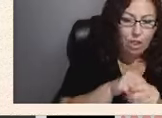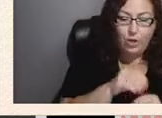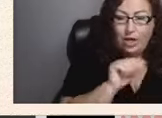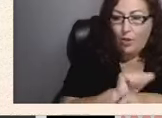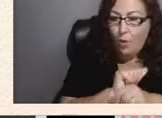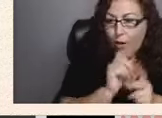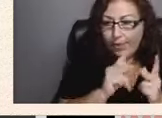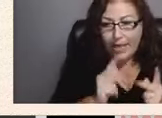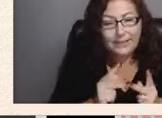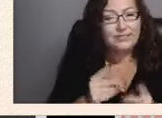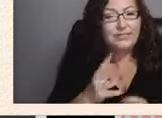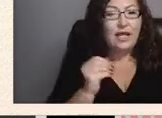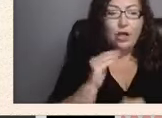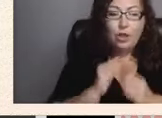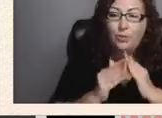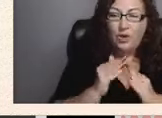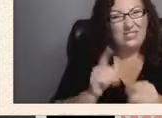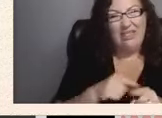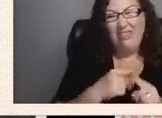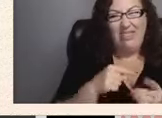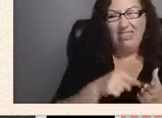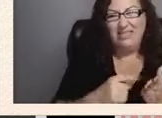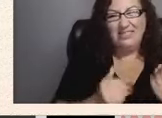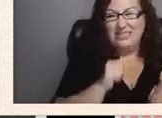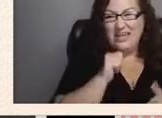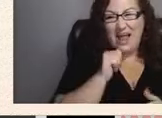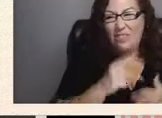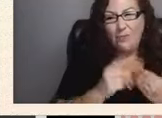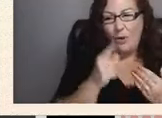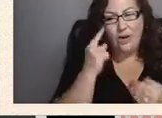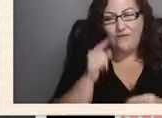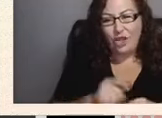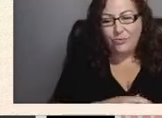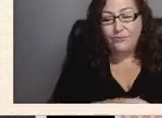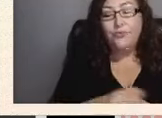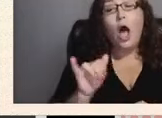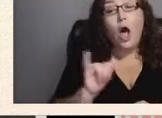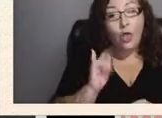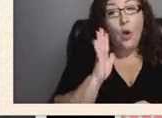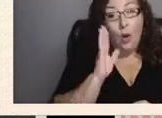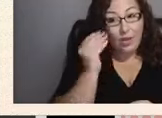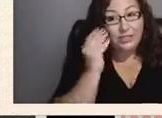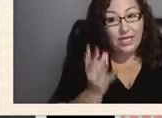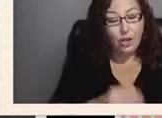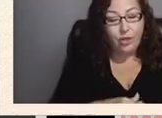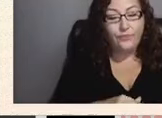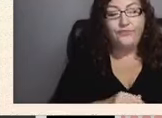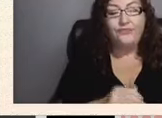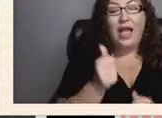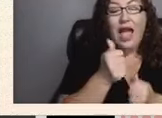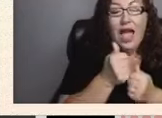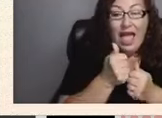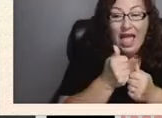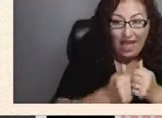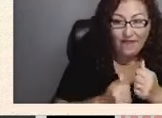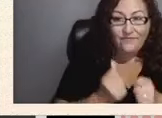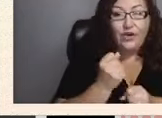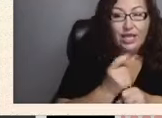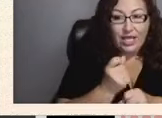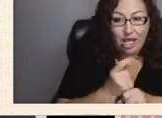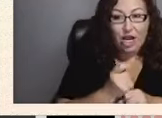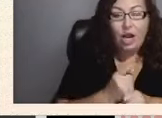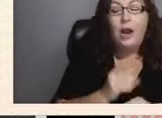and communities, then this might not be the program for you. Although, I will tell you, every single year, people come